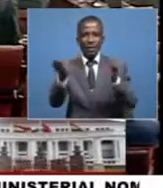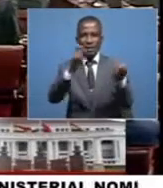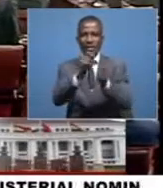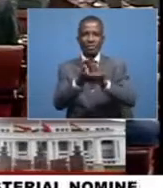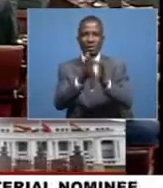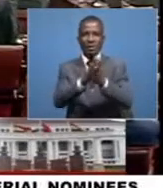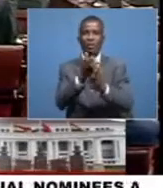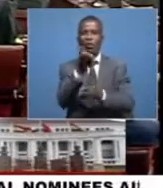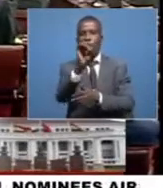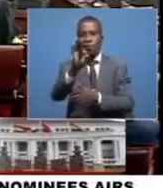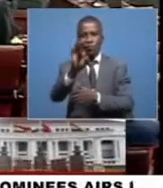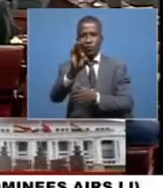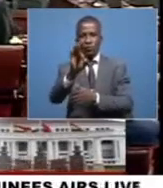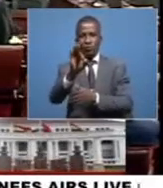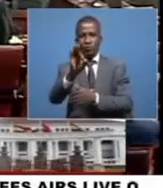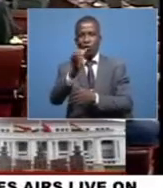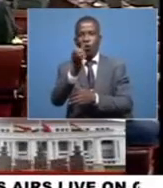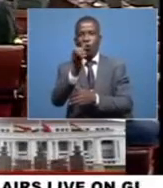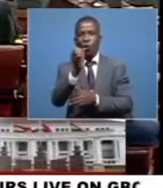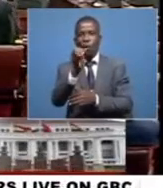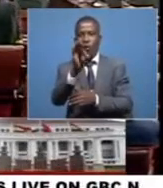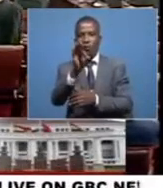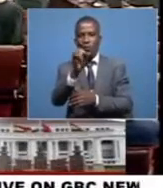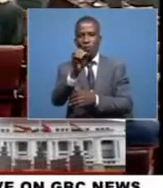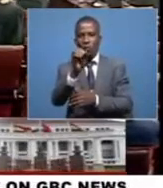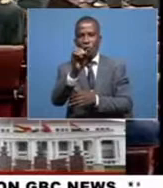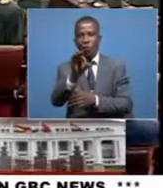That's the only correct. That is the only correction.